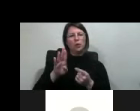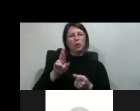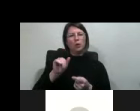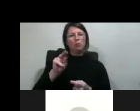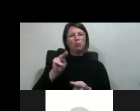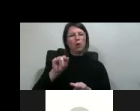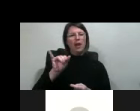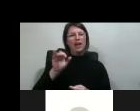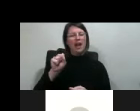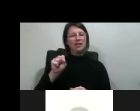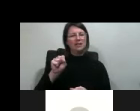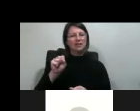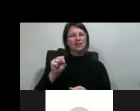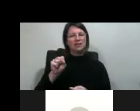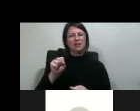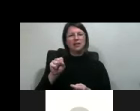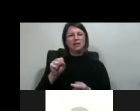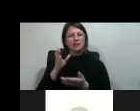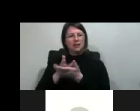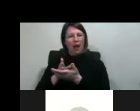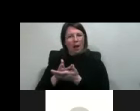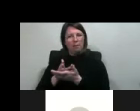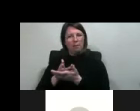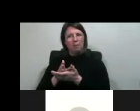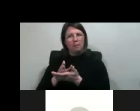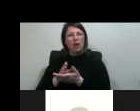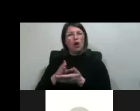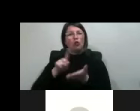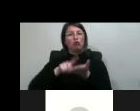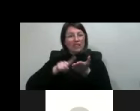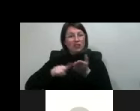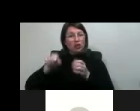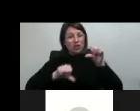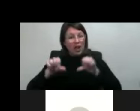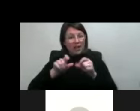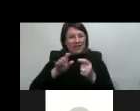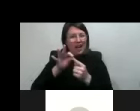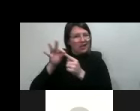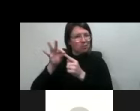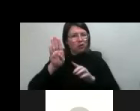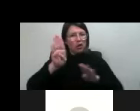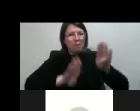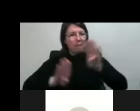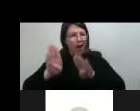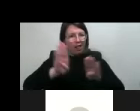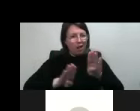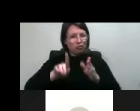Research science, especially biological research, is not a 9-to-5 job.